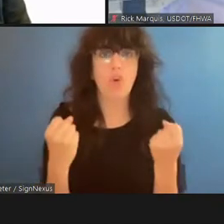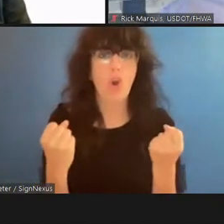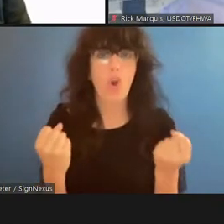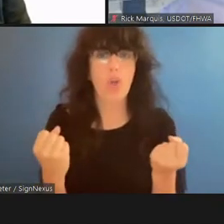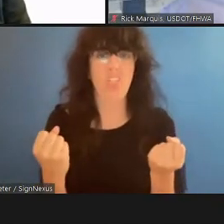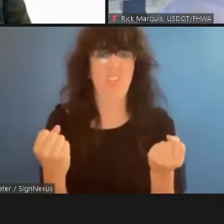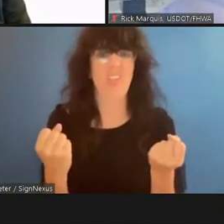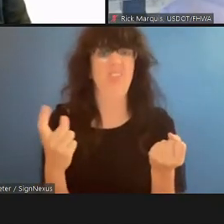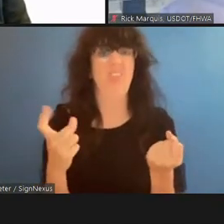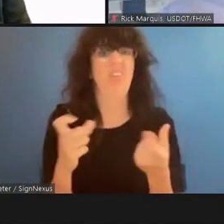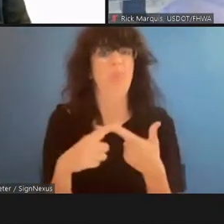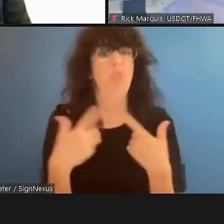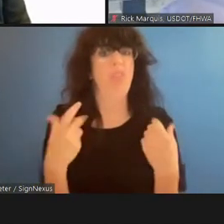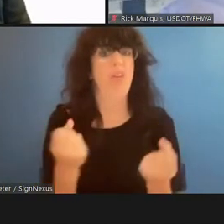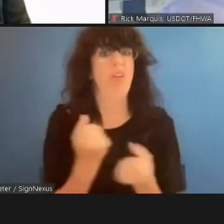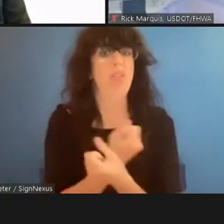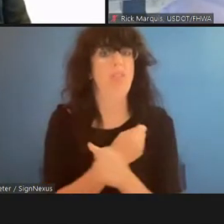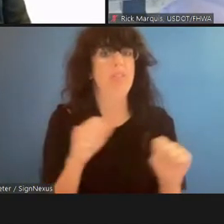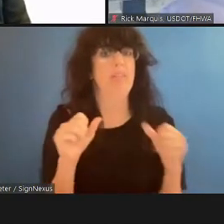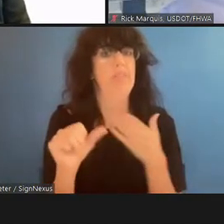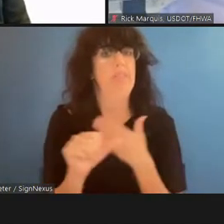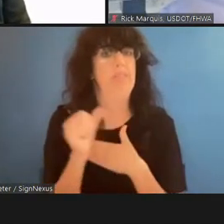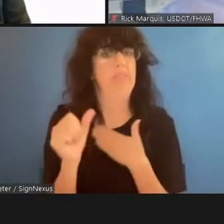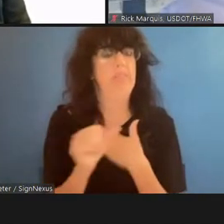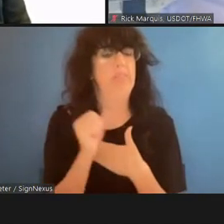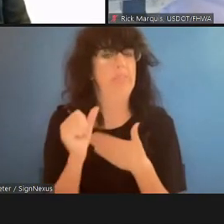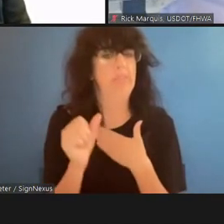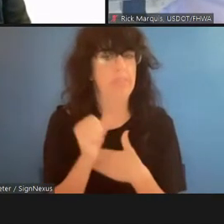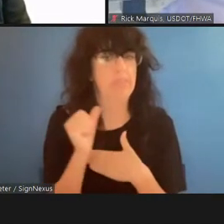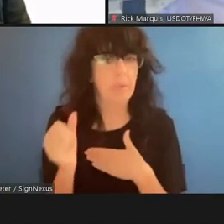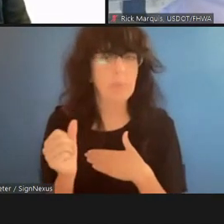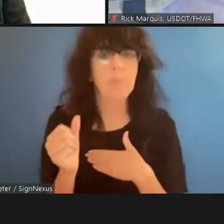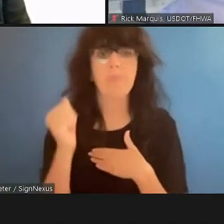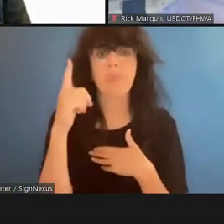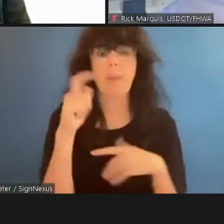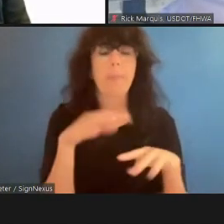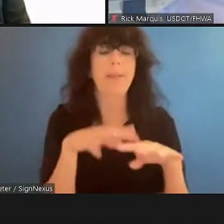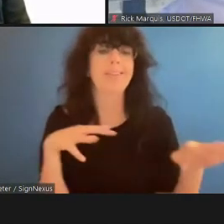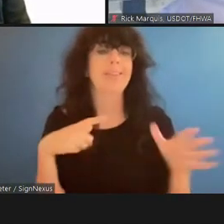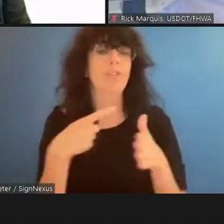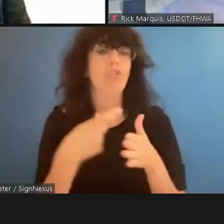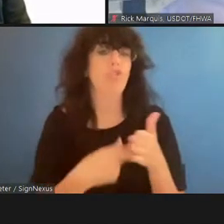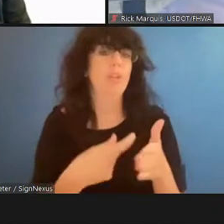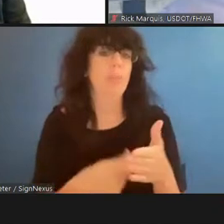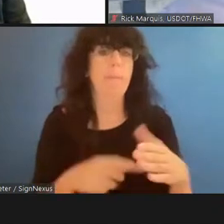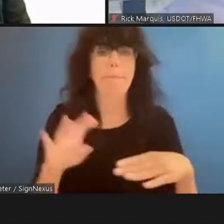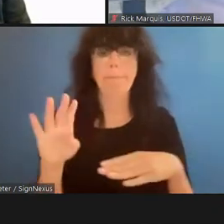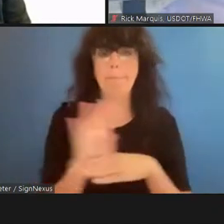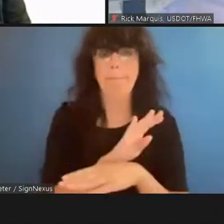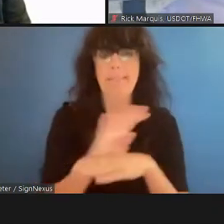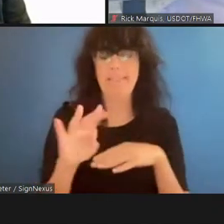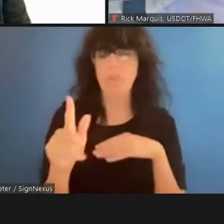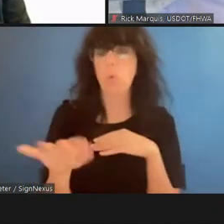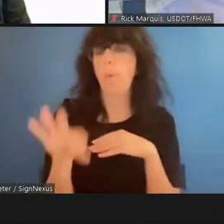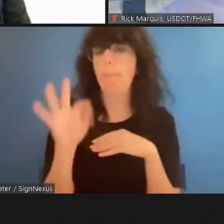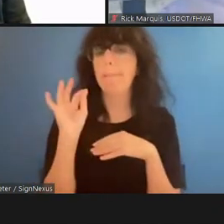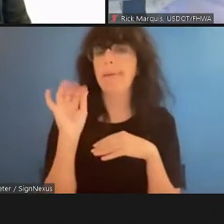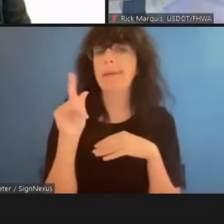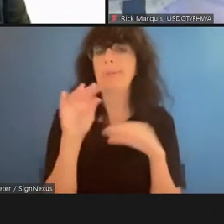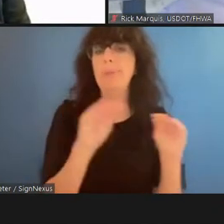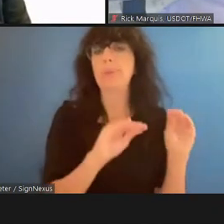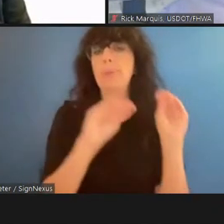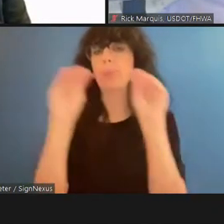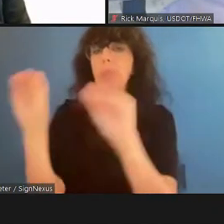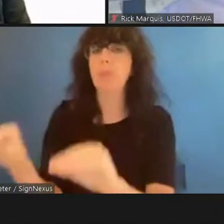health and safety in jeopardy as a result of congestion pricing businesses are going to choose to relocate